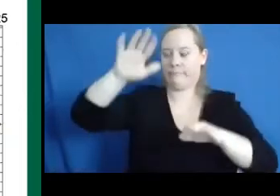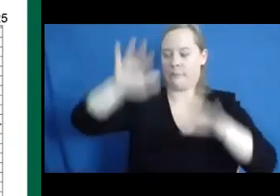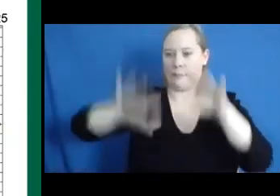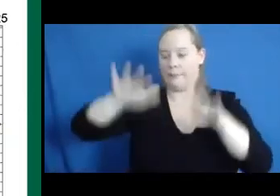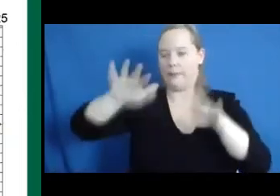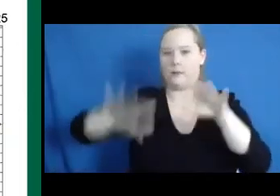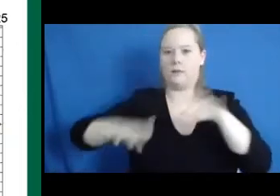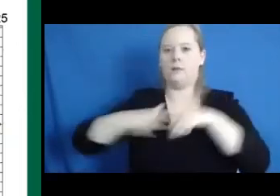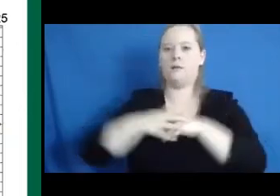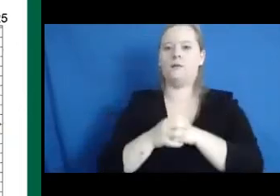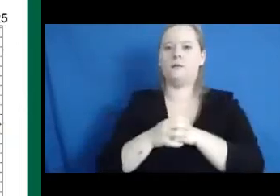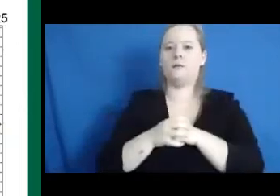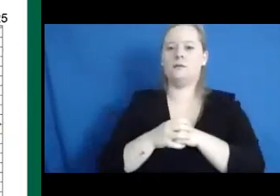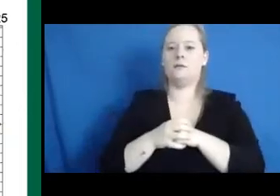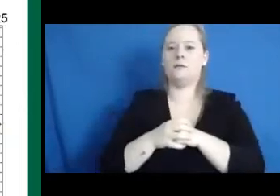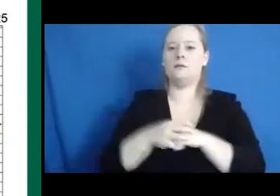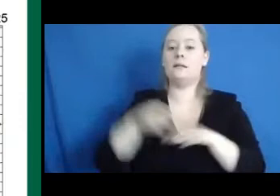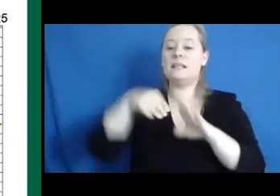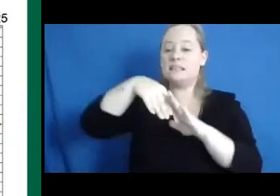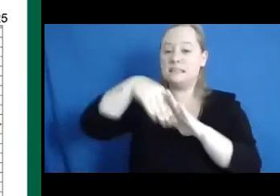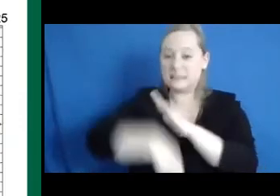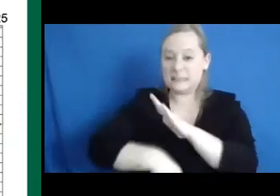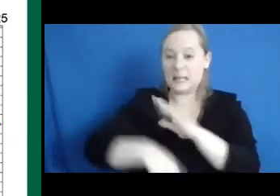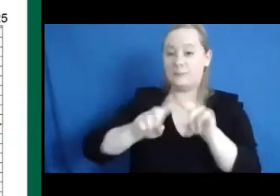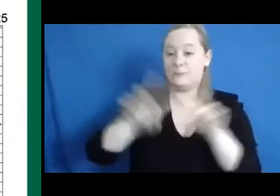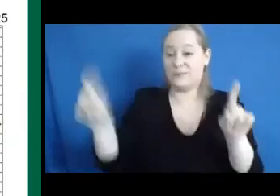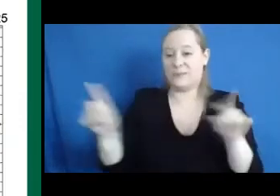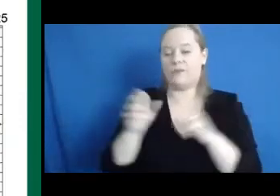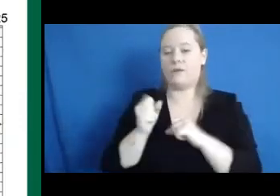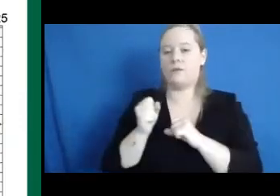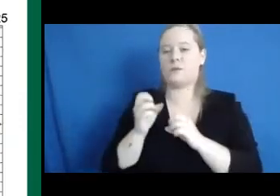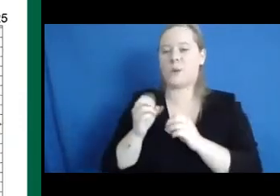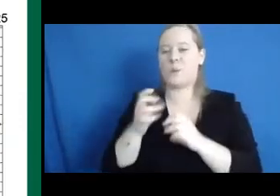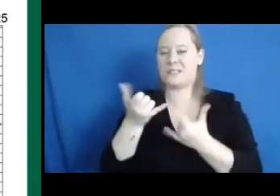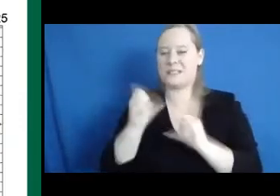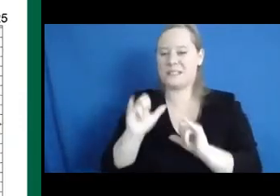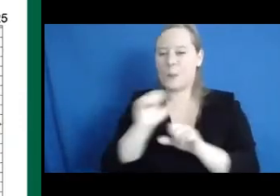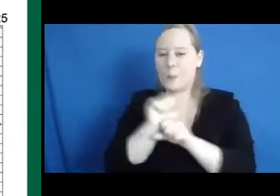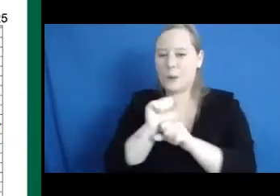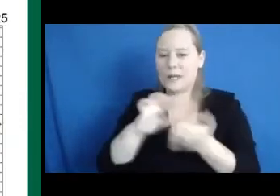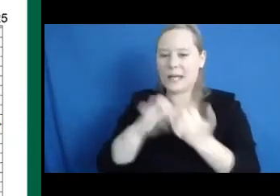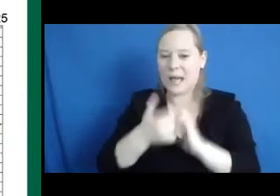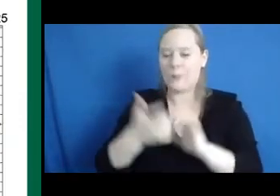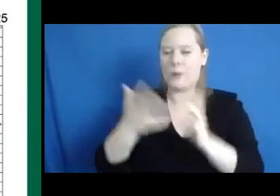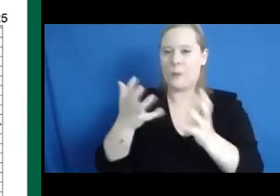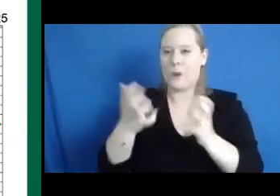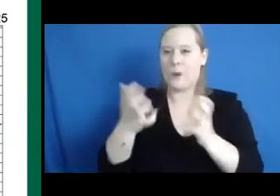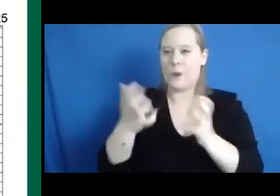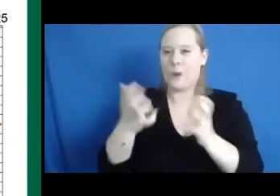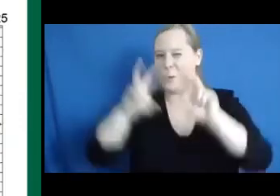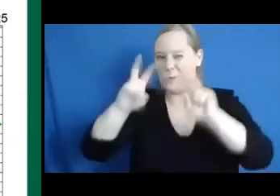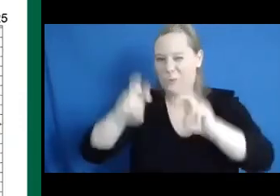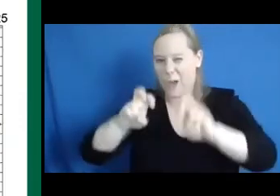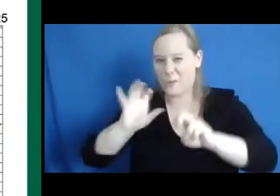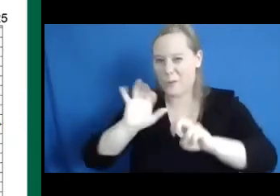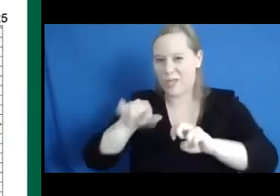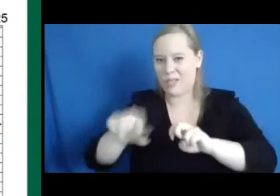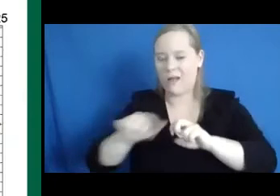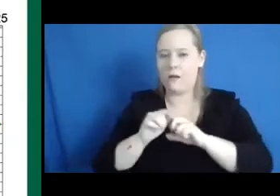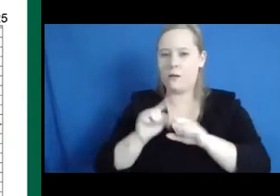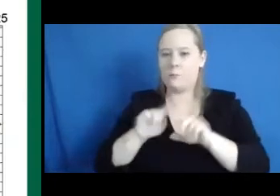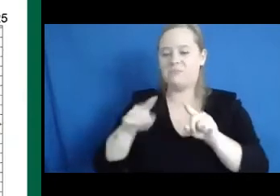The depth of cores are very different, so we're still working out how we want to evaluate that, but you do see some